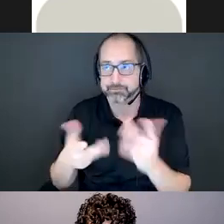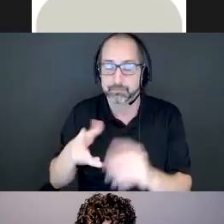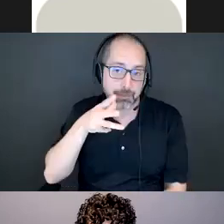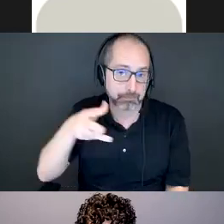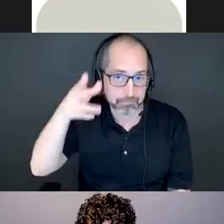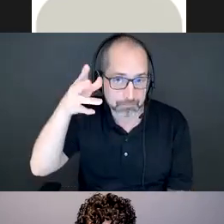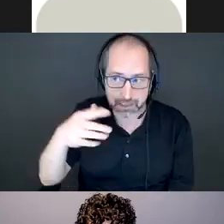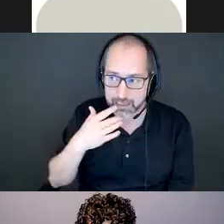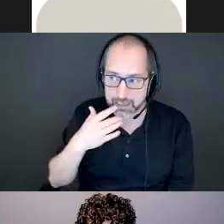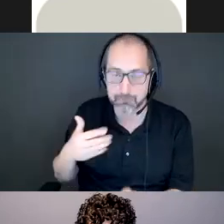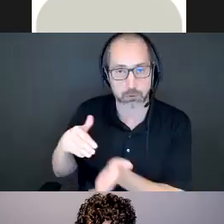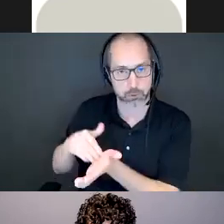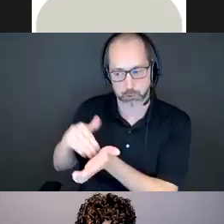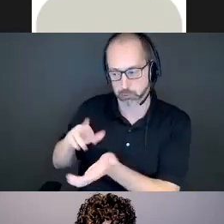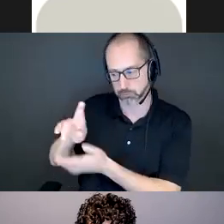cancer